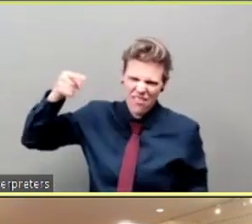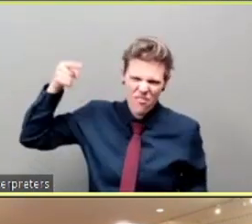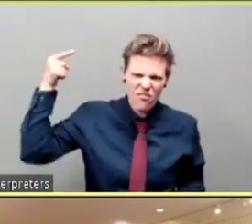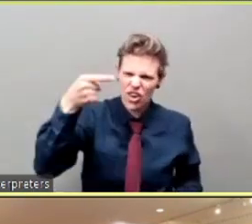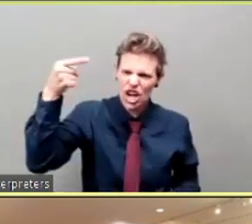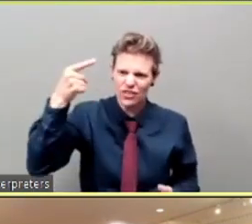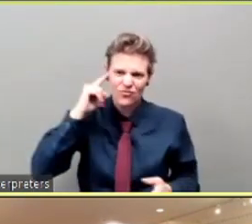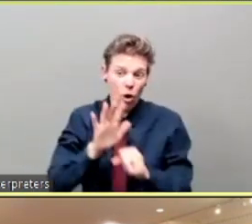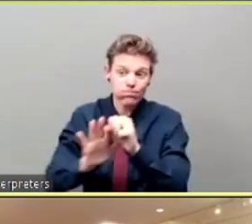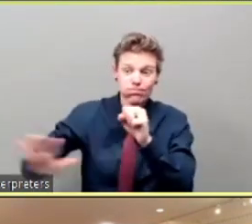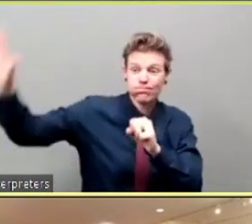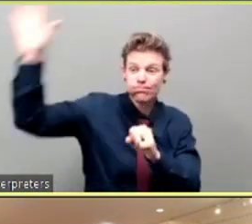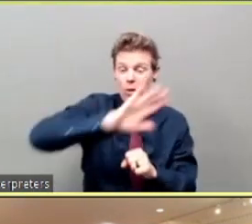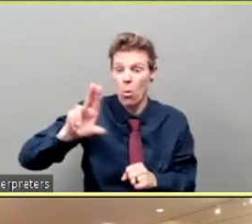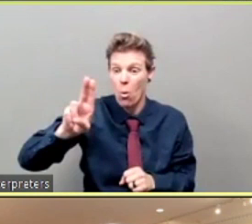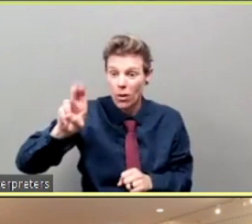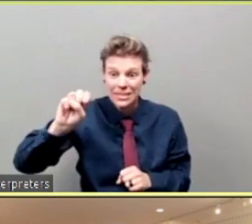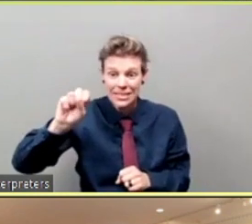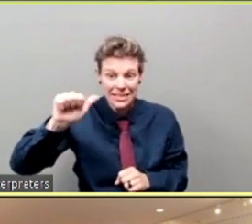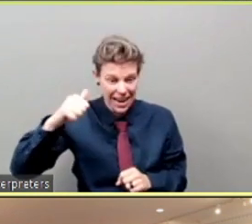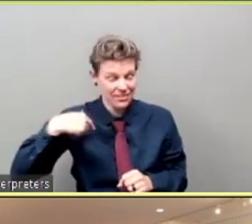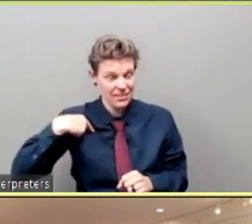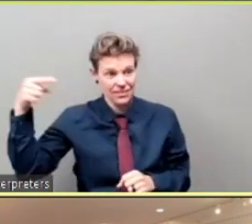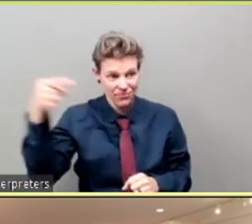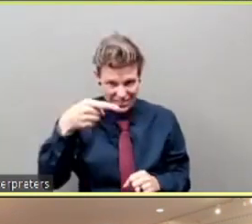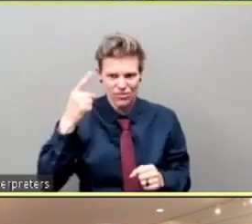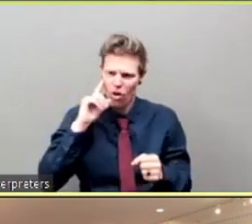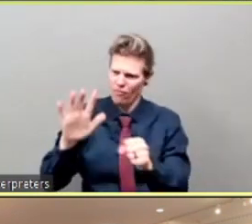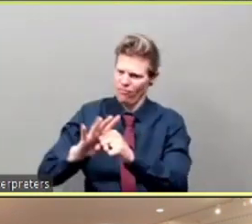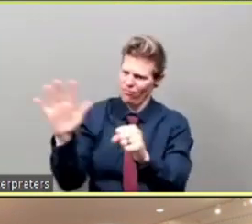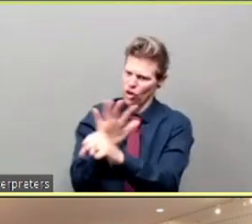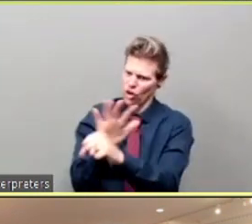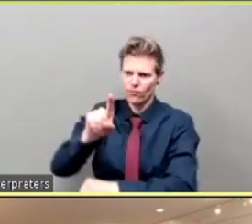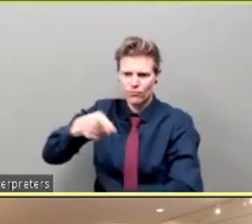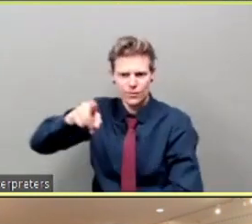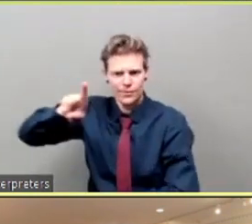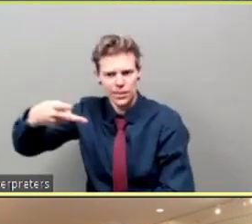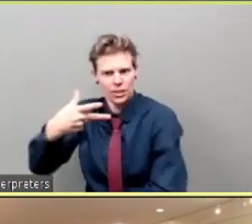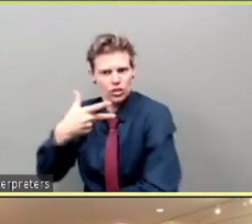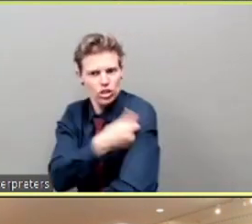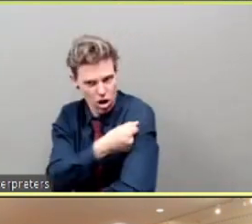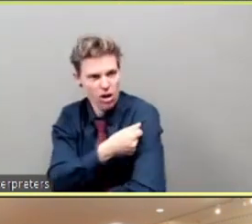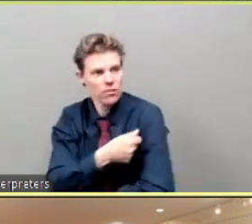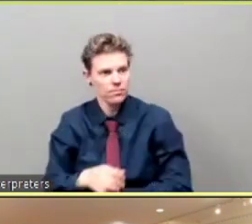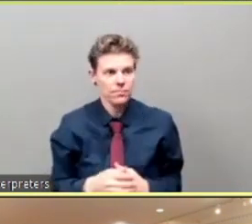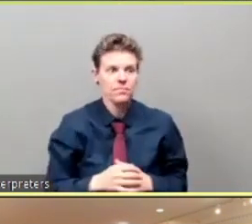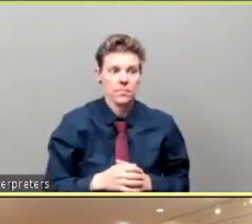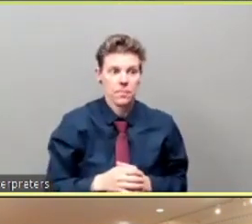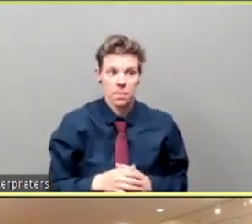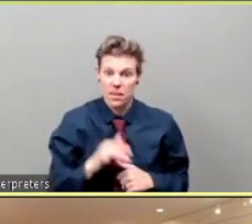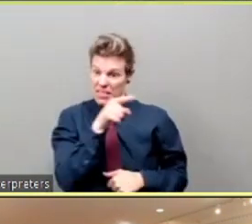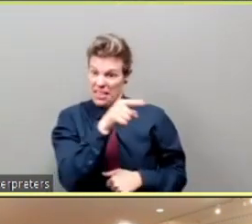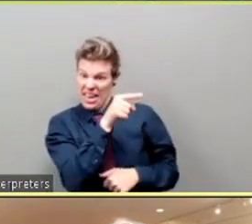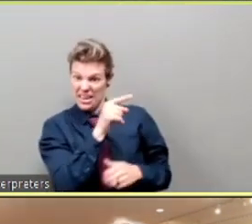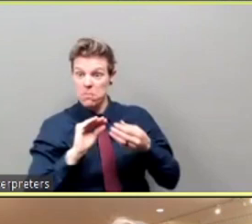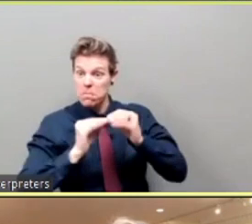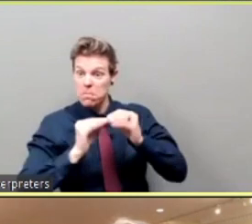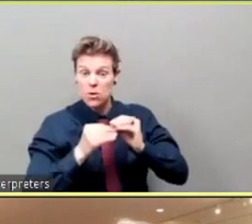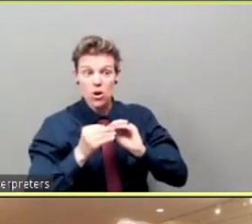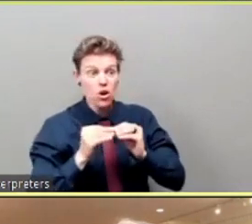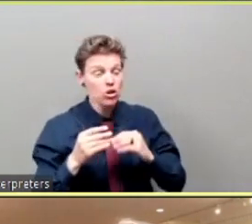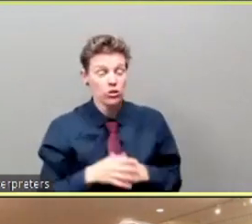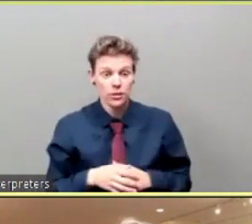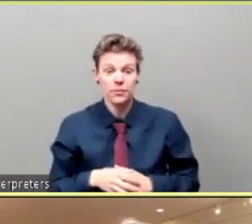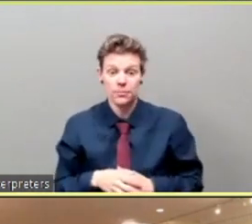fully vaccinated individuals. Now, given this number today, and given how many